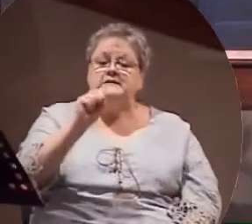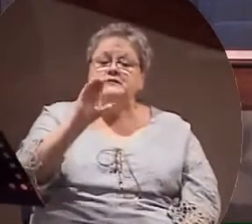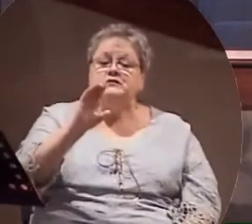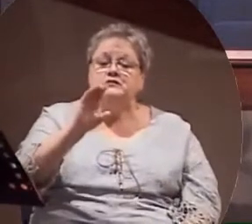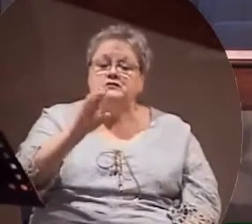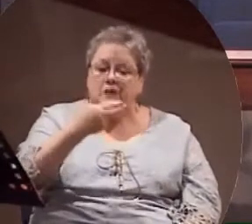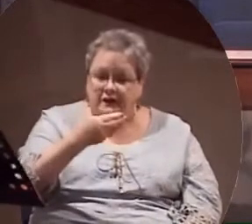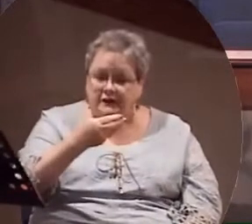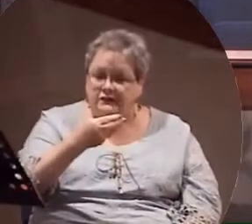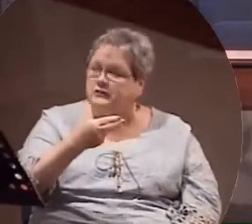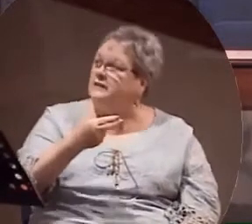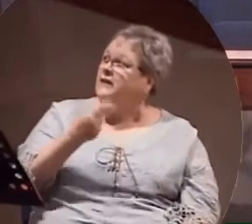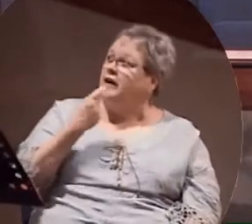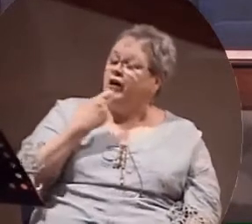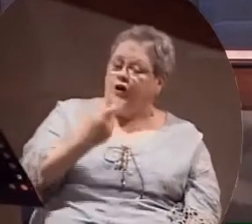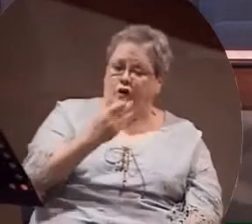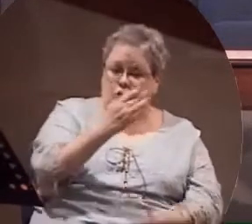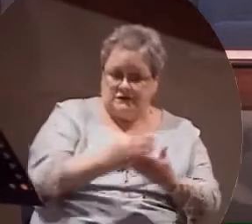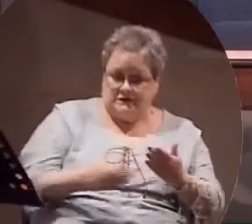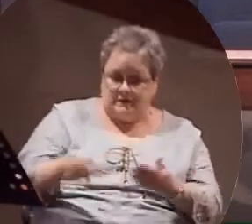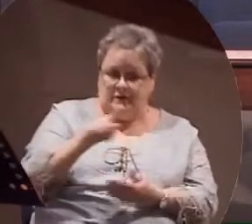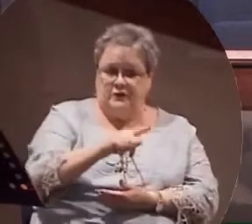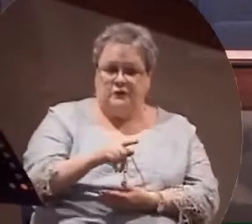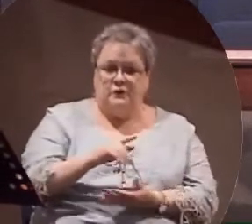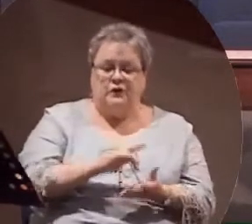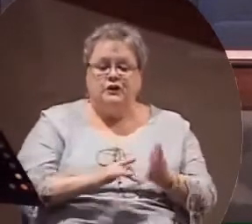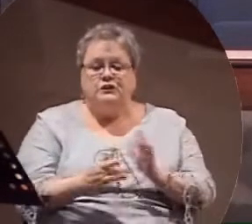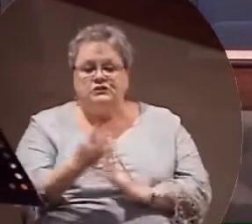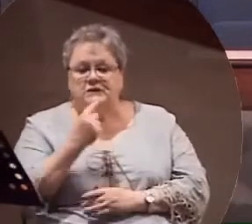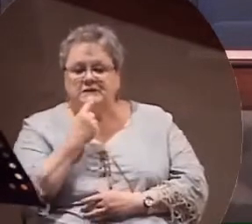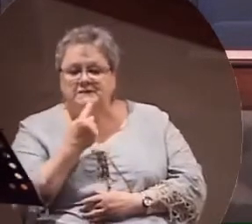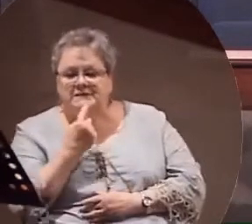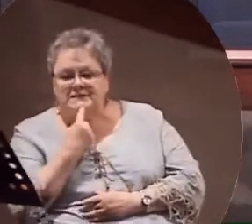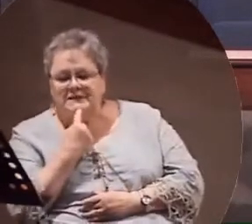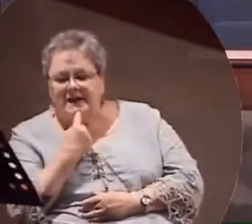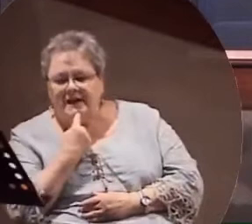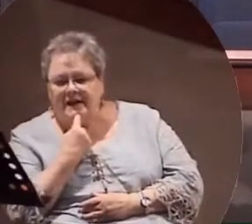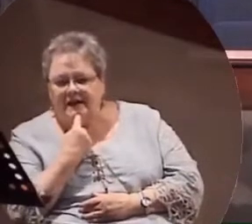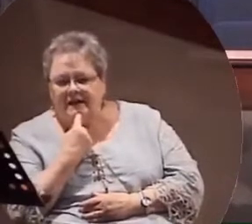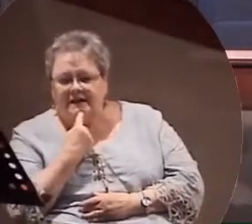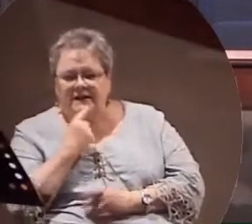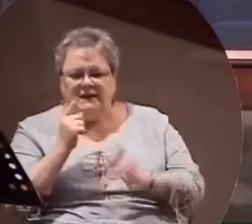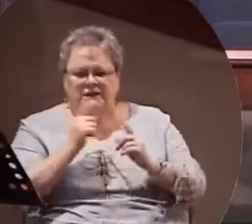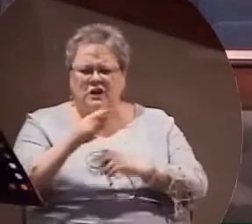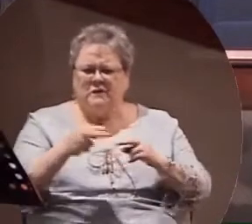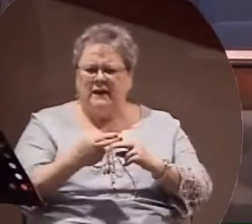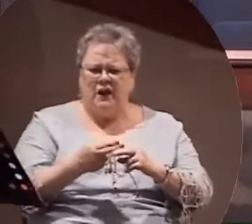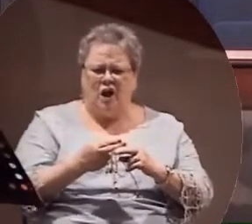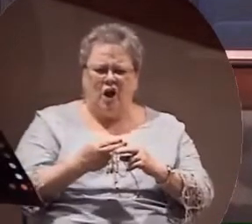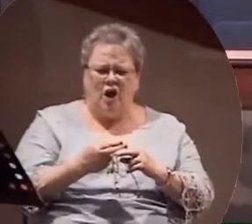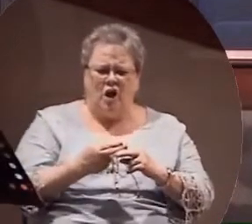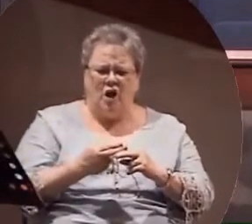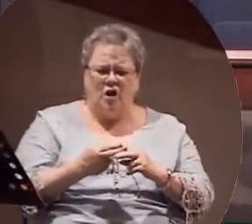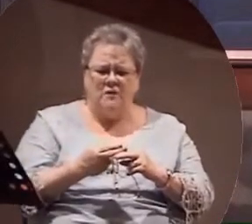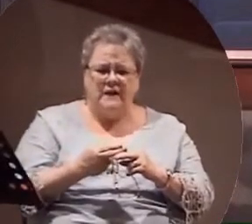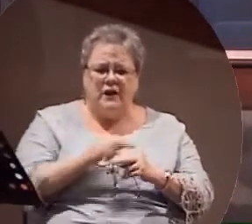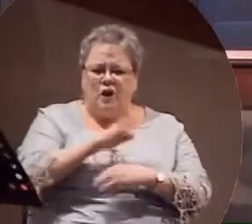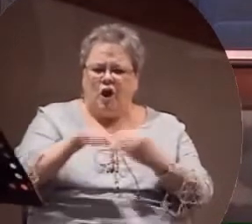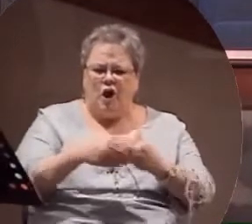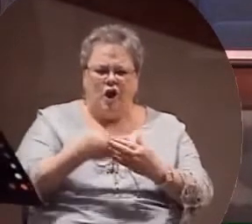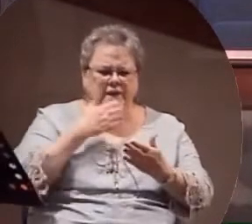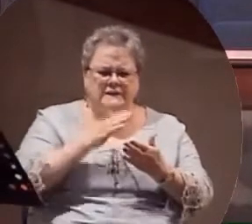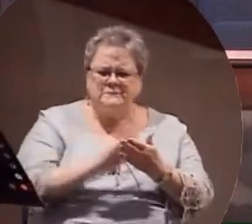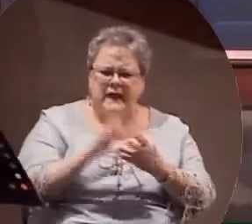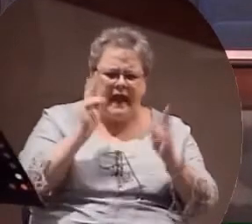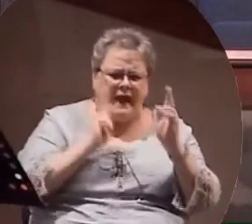were some of you." Jesus said, Paul is talking about all those people and all the terrible things that's going on in their